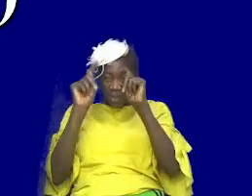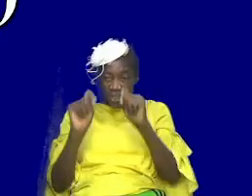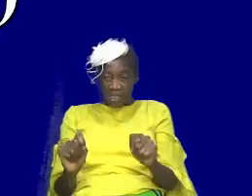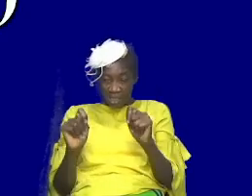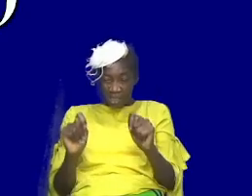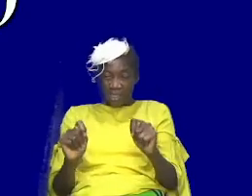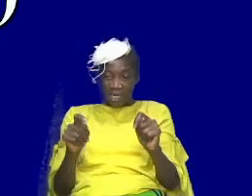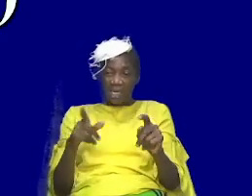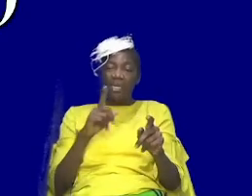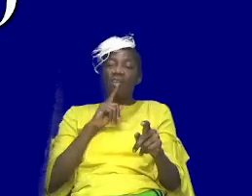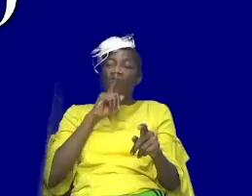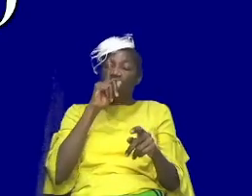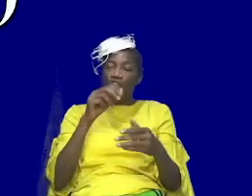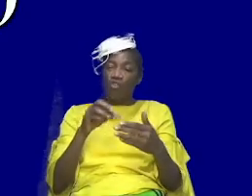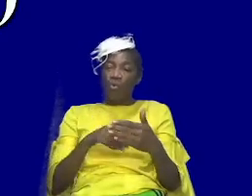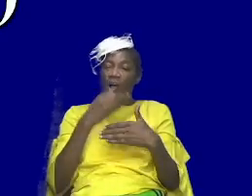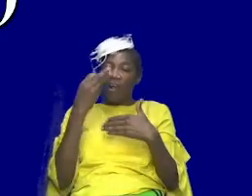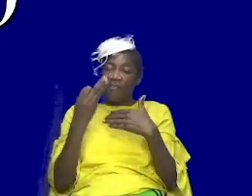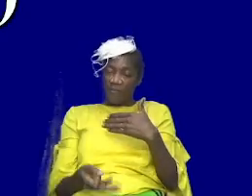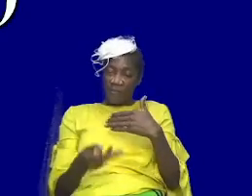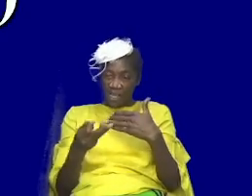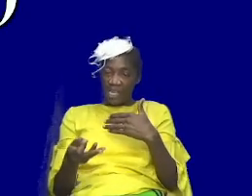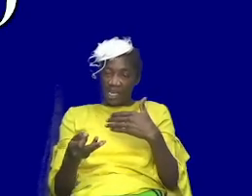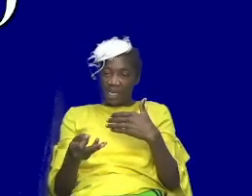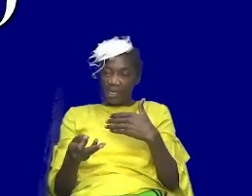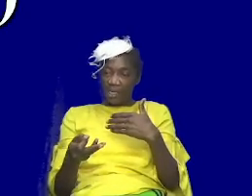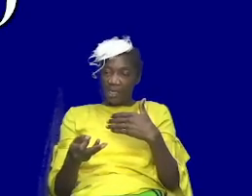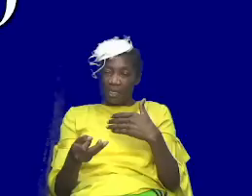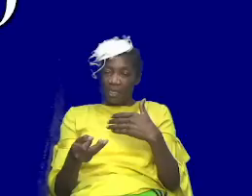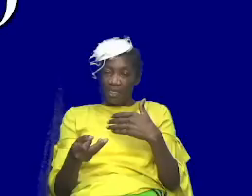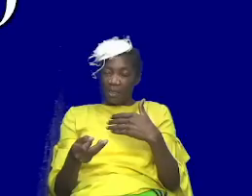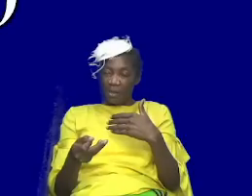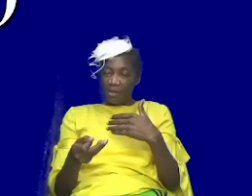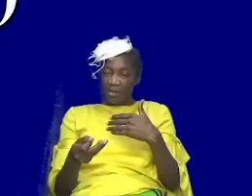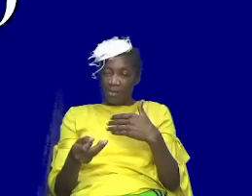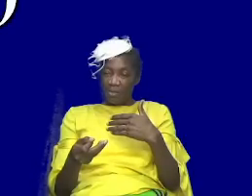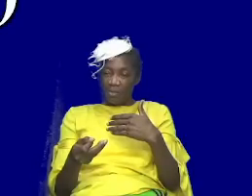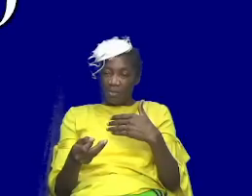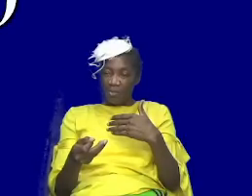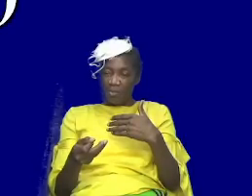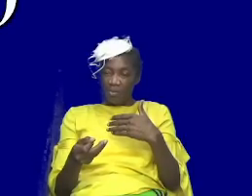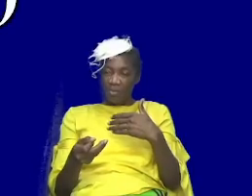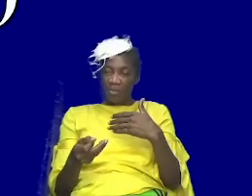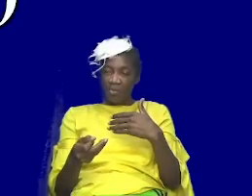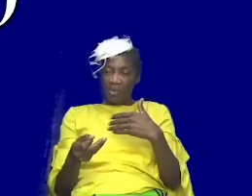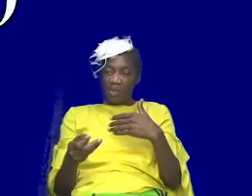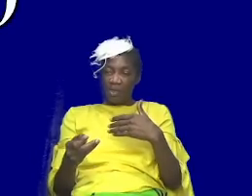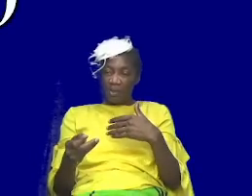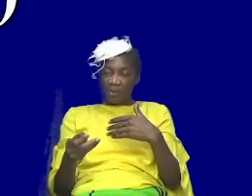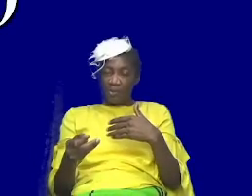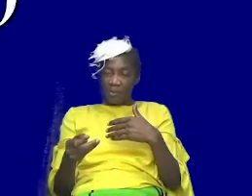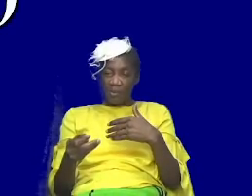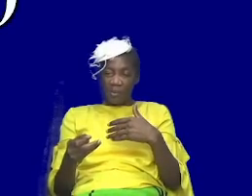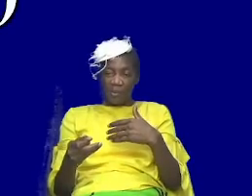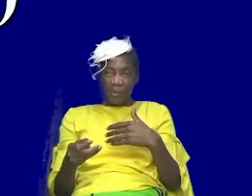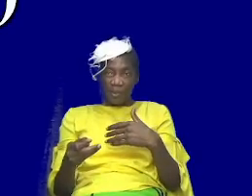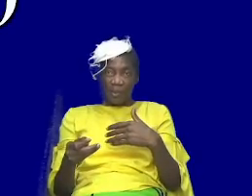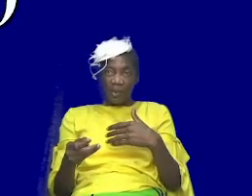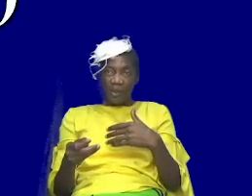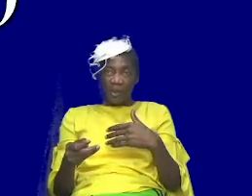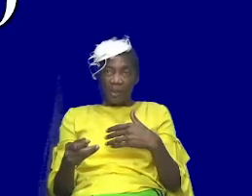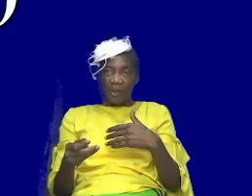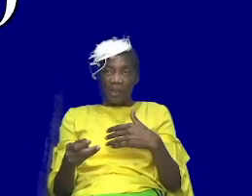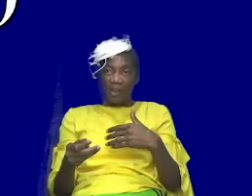And it is sure to fail if the material are substandard or inferior. So him said, take heed, brethren, beloved,